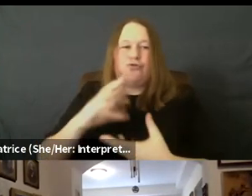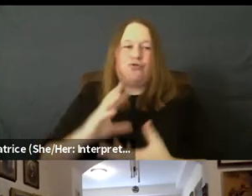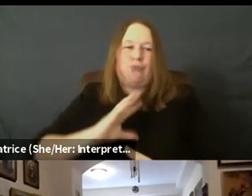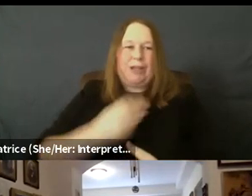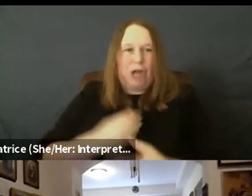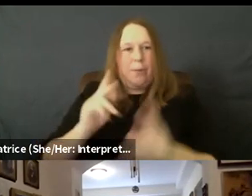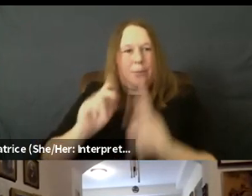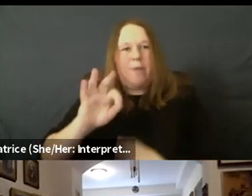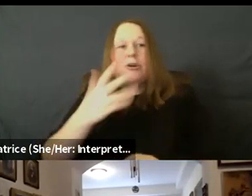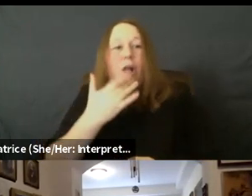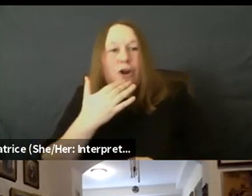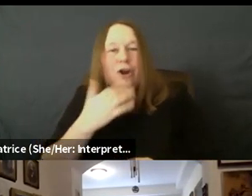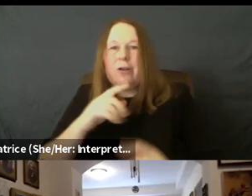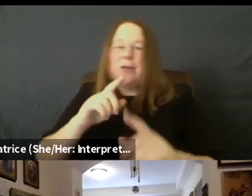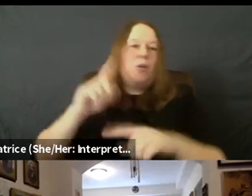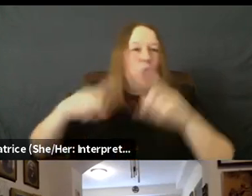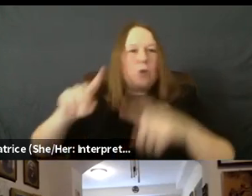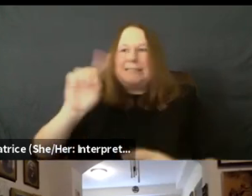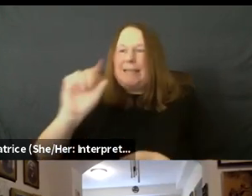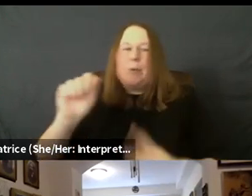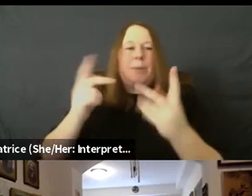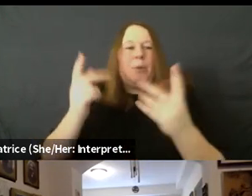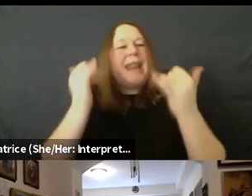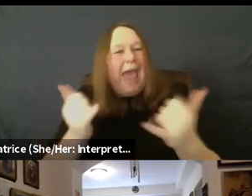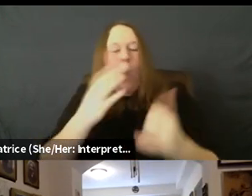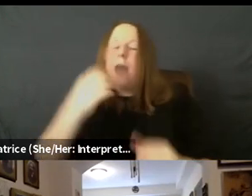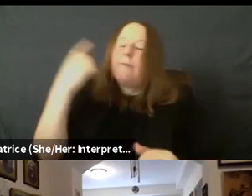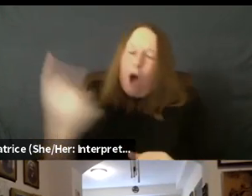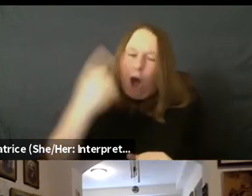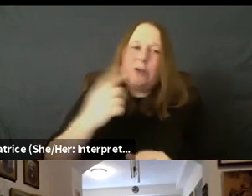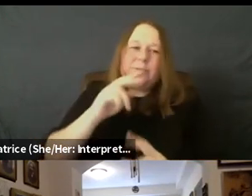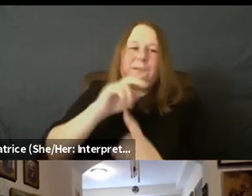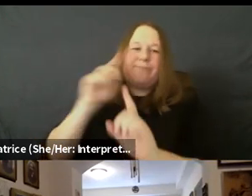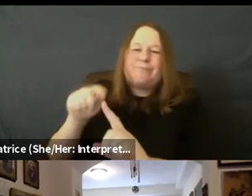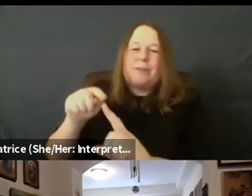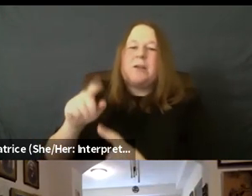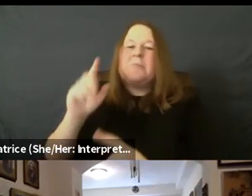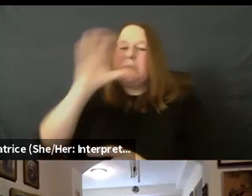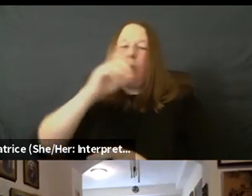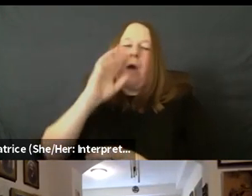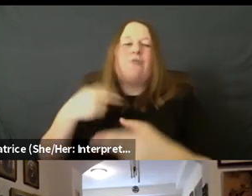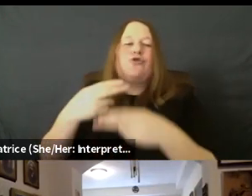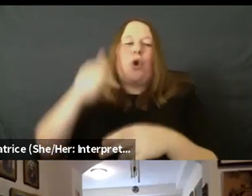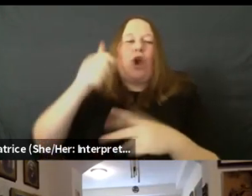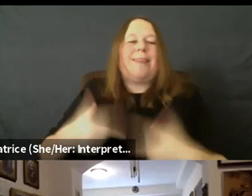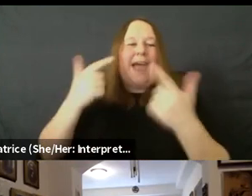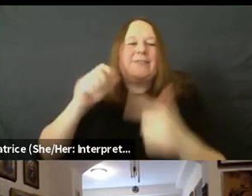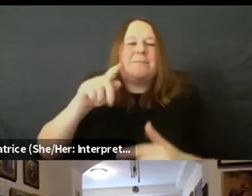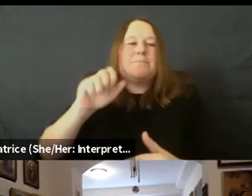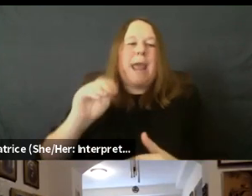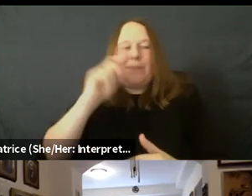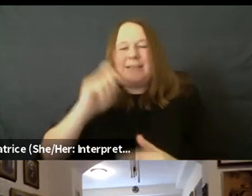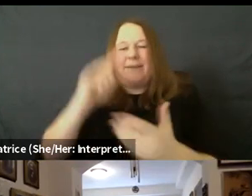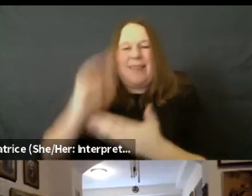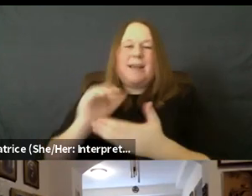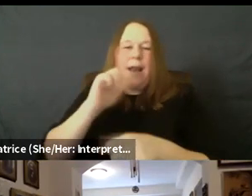at the margins of the margins, are now and have always been subjected to shorter lifespans because of lack of quality healthcare,